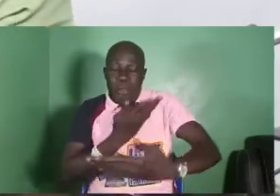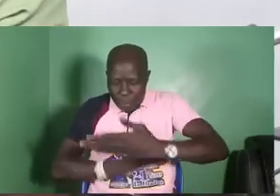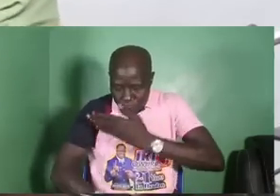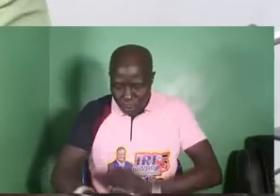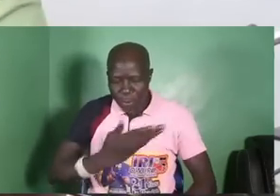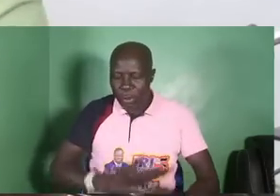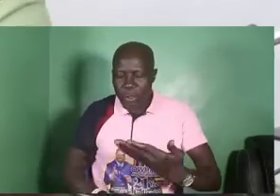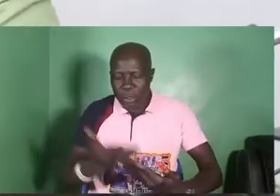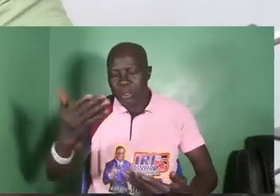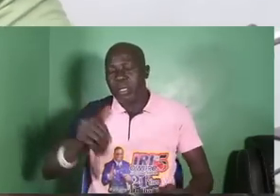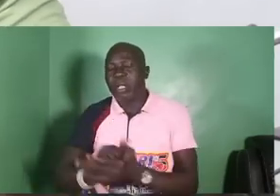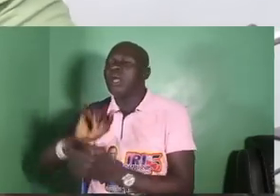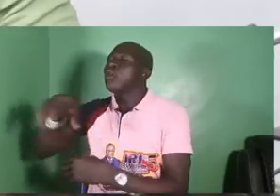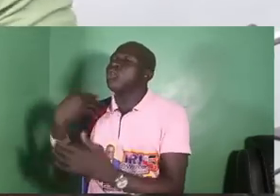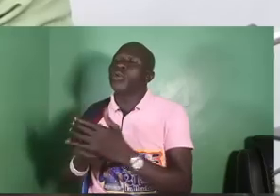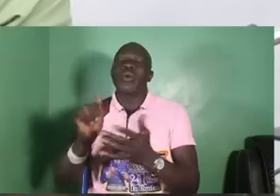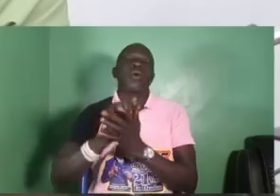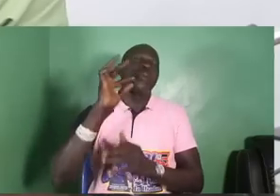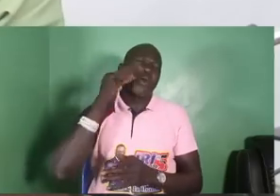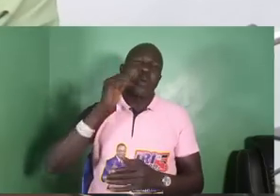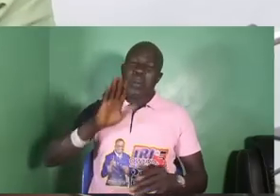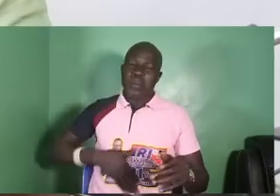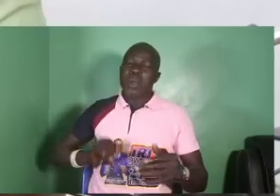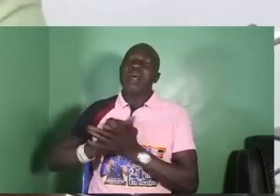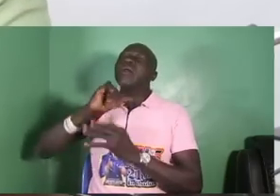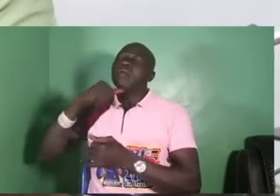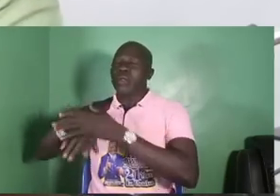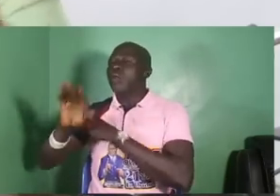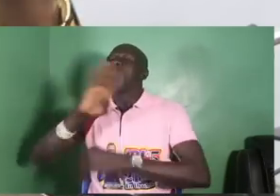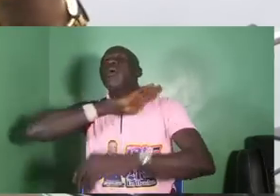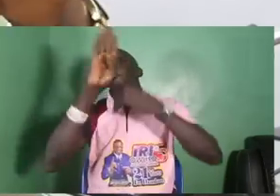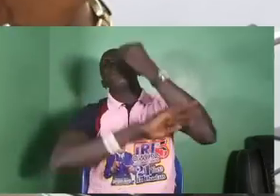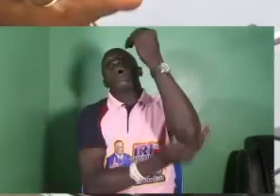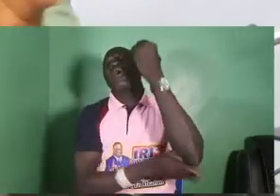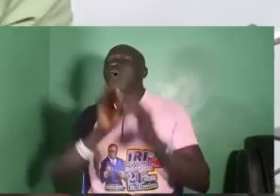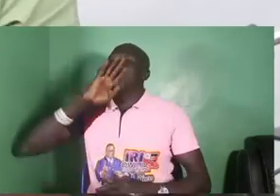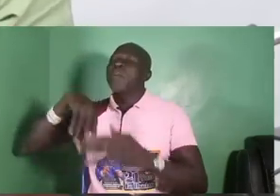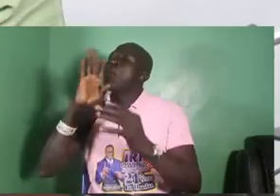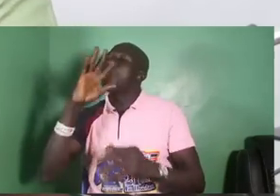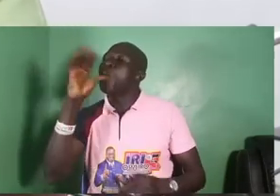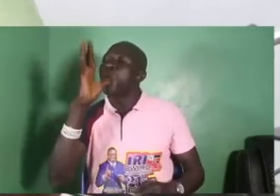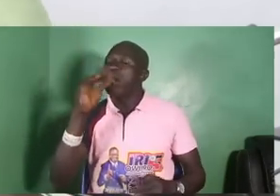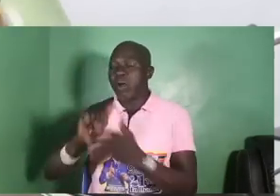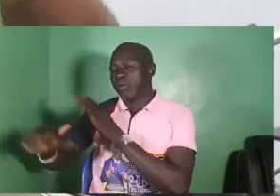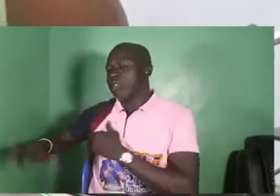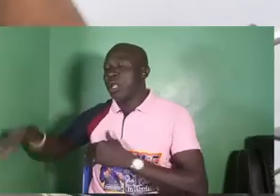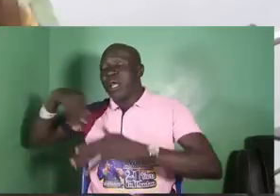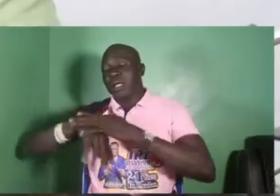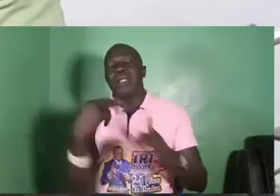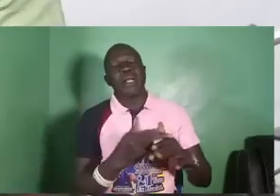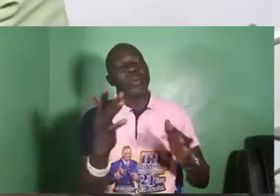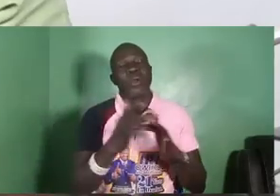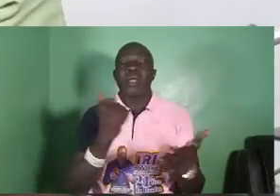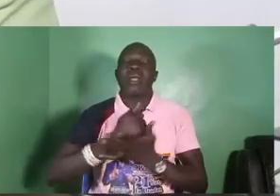be. Amen. What am I going to do? You that they come bury. No more bury. Oh my dear, yeah, woman. Amen. In the name